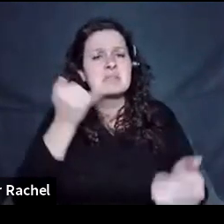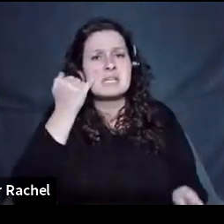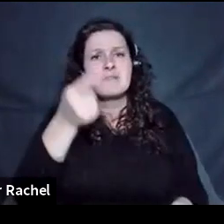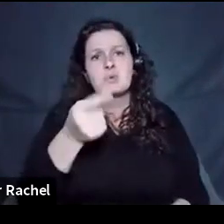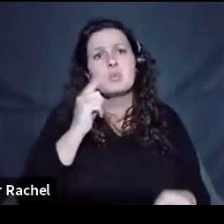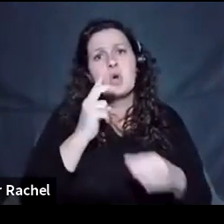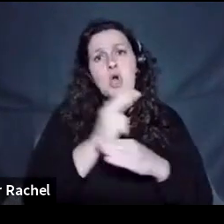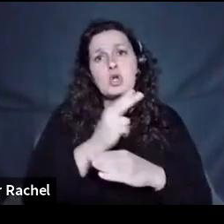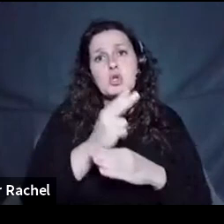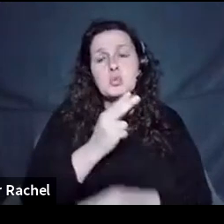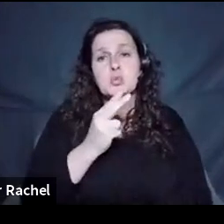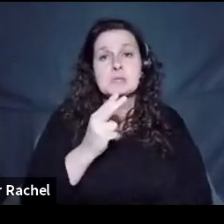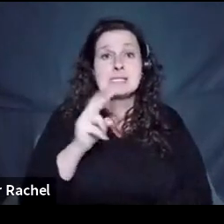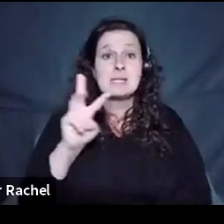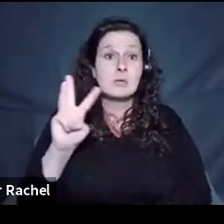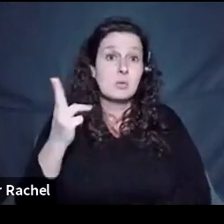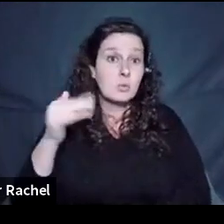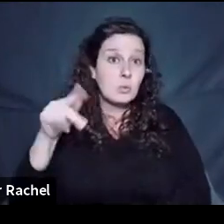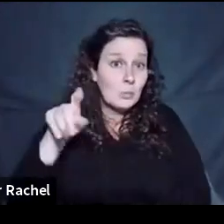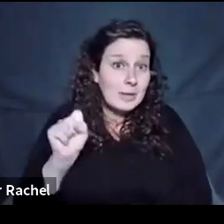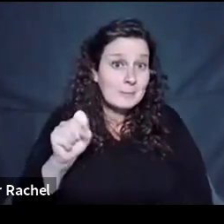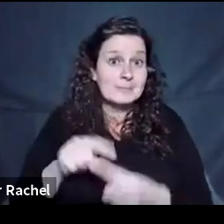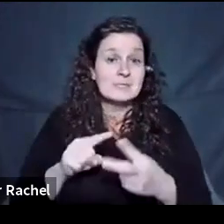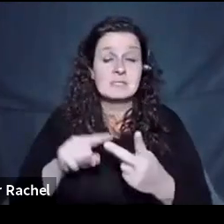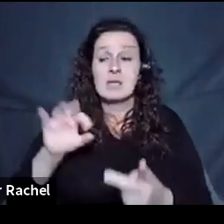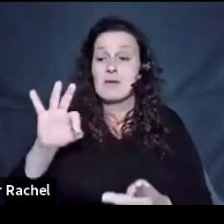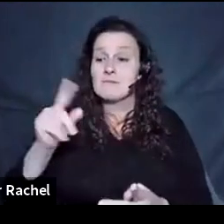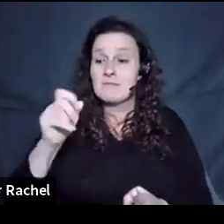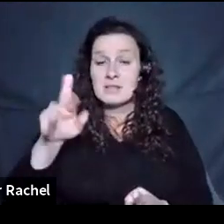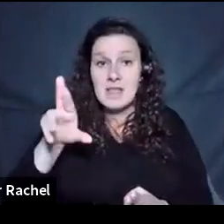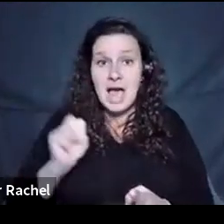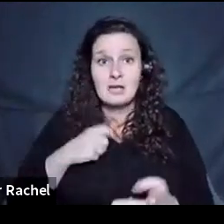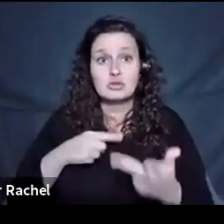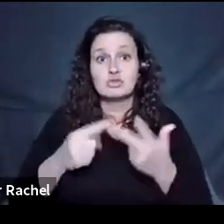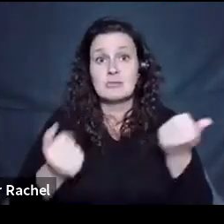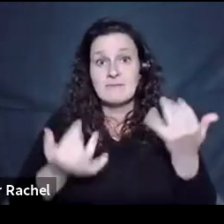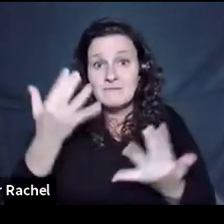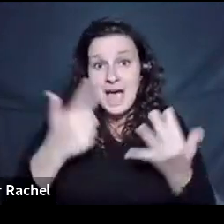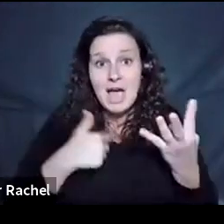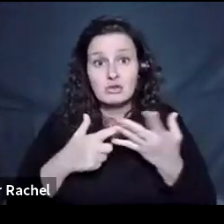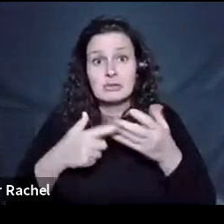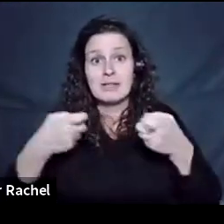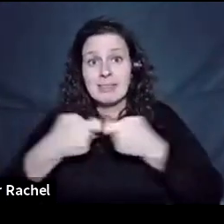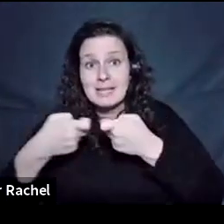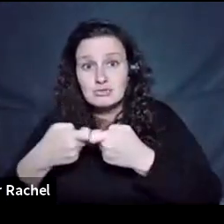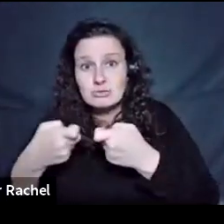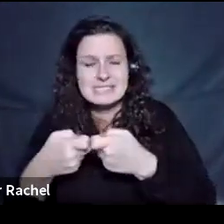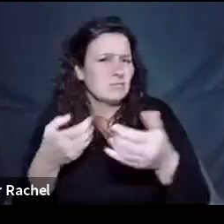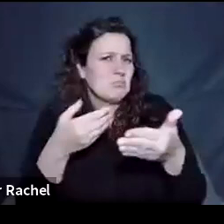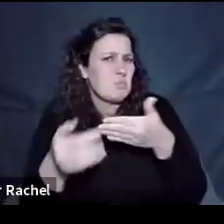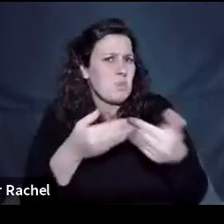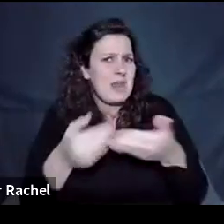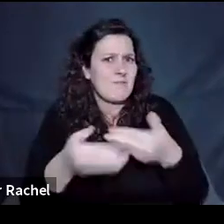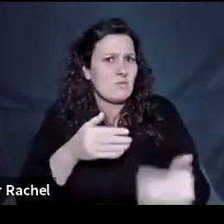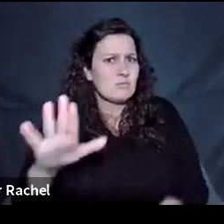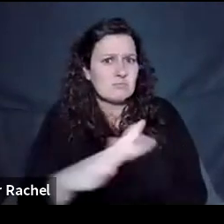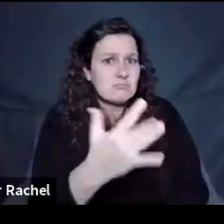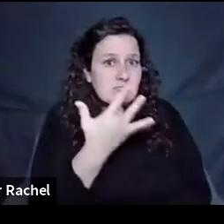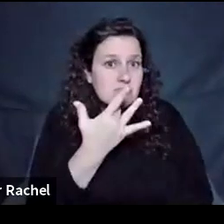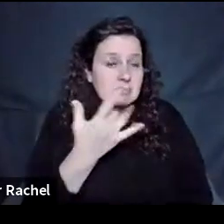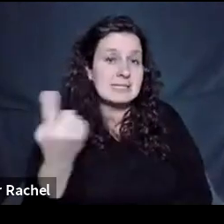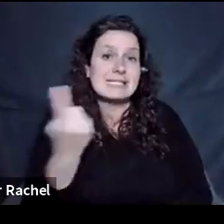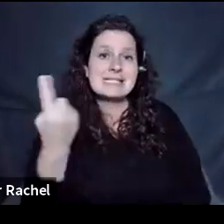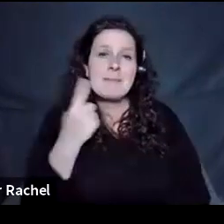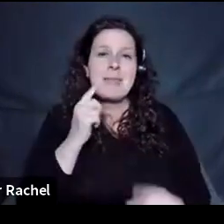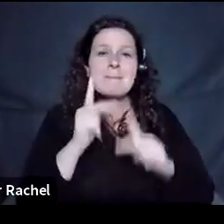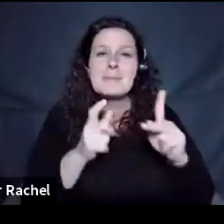using, whips or floggers or fire or electricity, whatever it is, it's something that people just